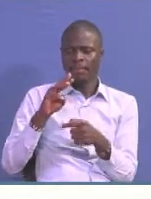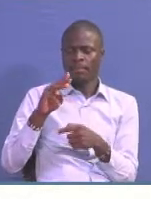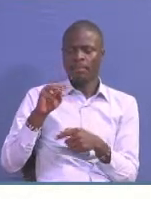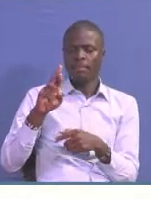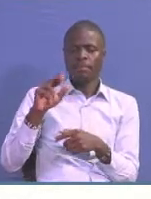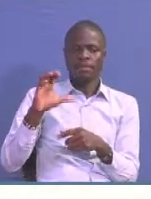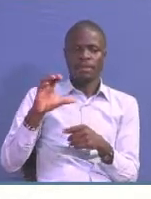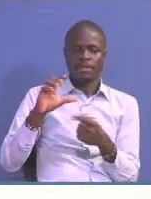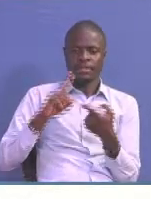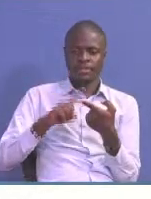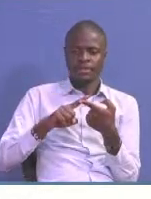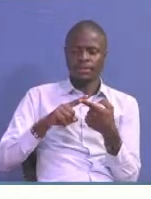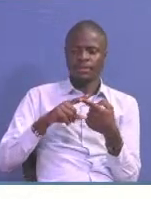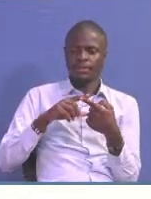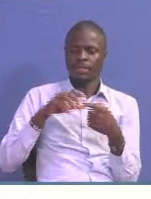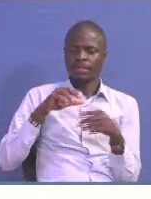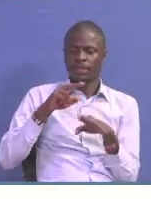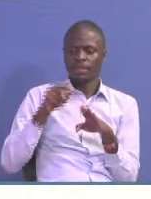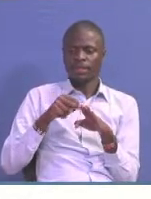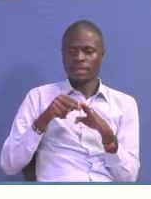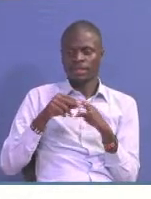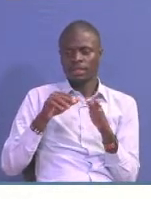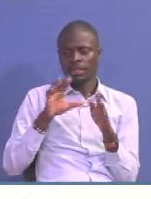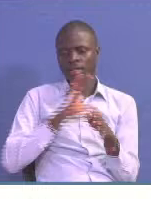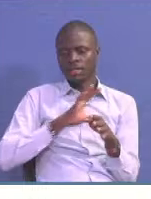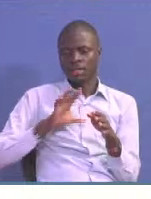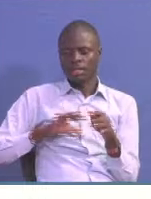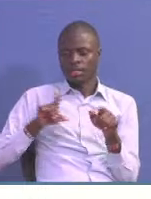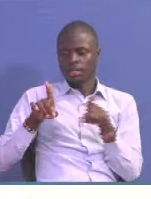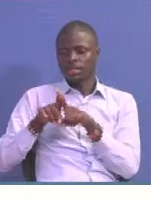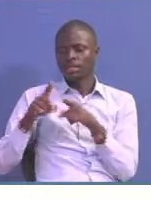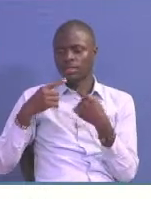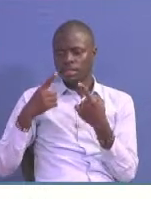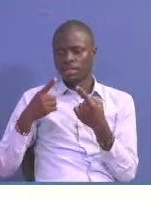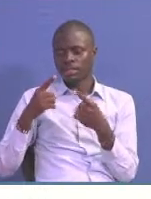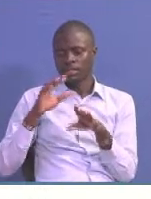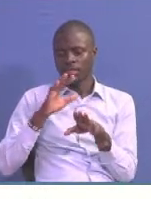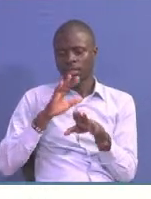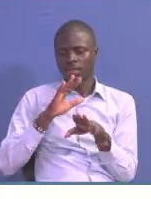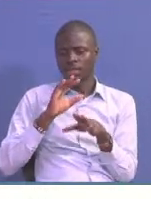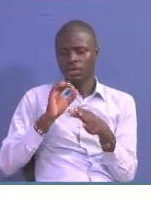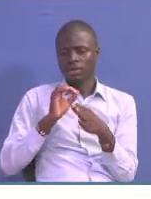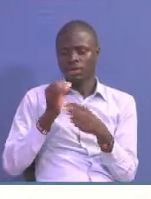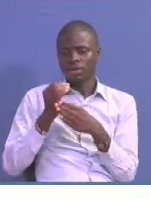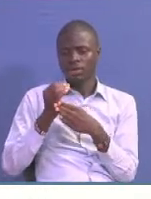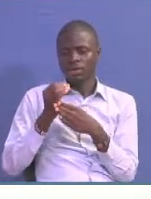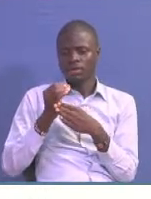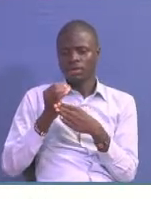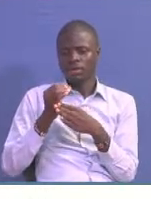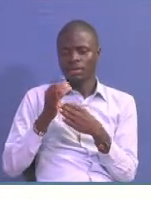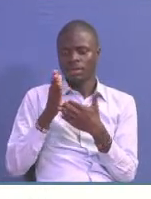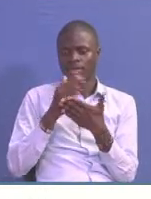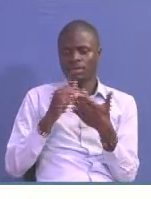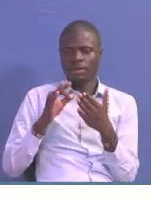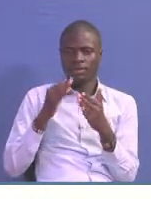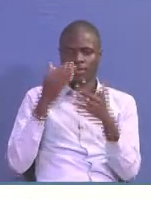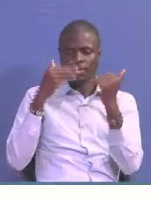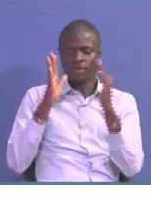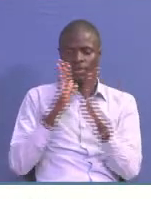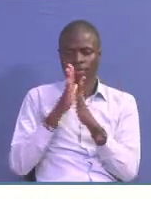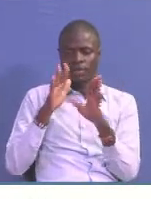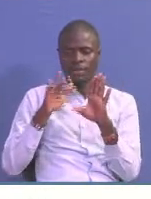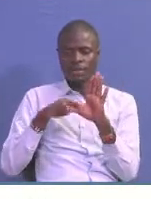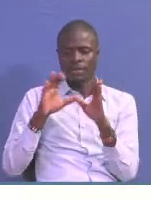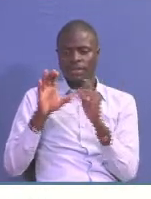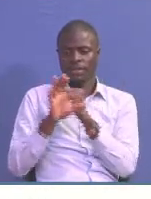the market. And also, Ambassador Dr. Francis Muthaura has also talked about, or insisted on, the aspect of universities in the